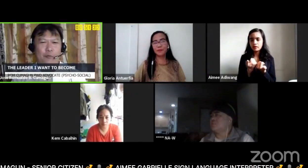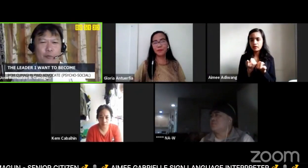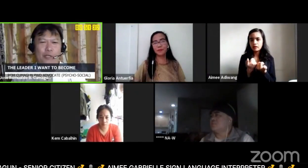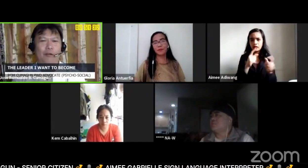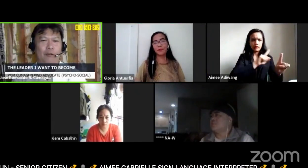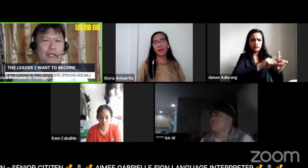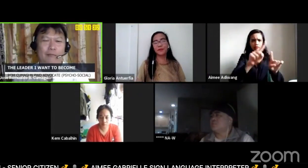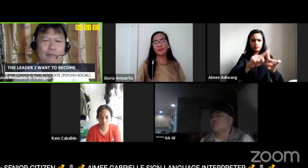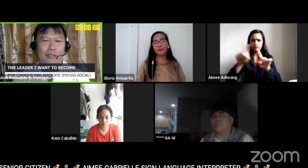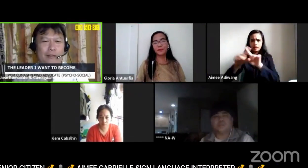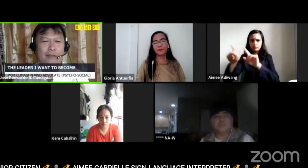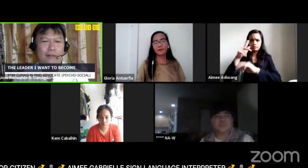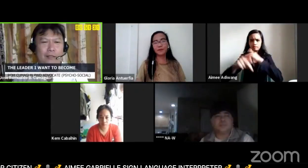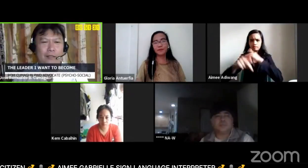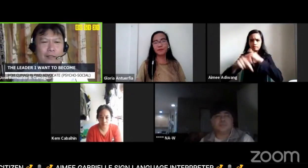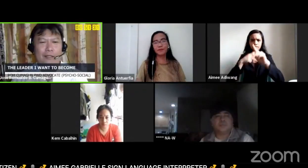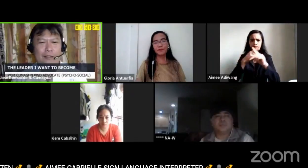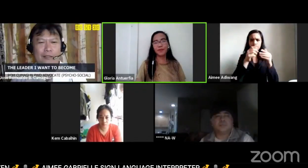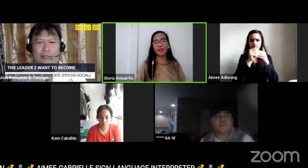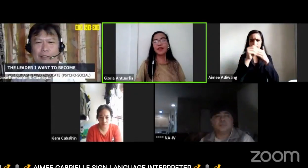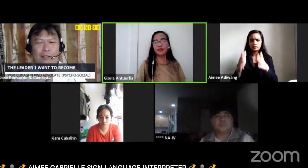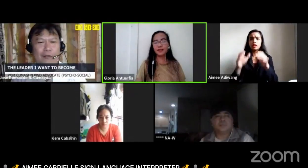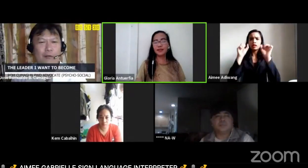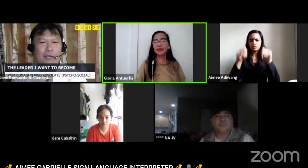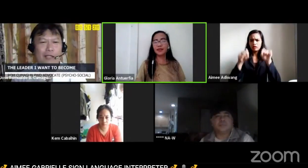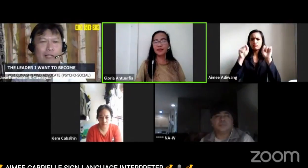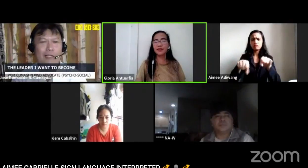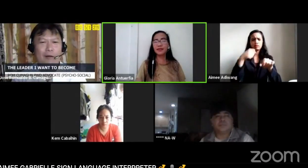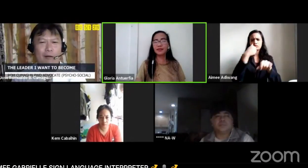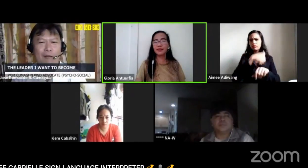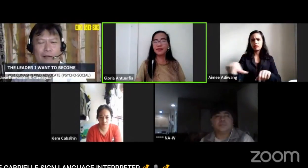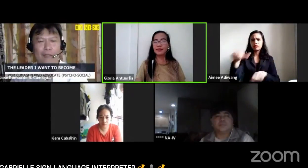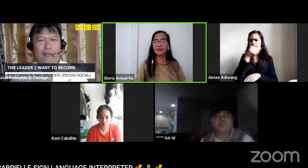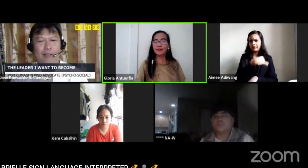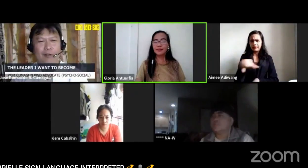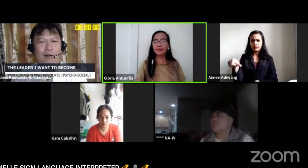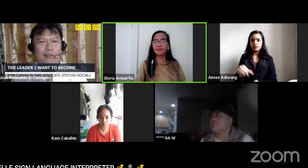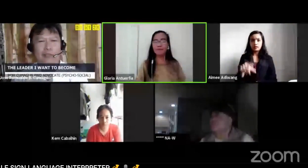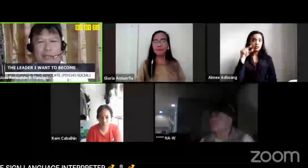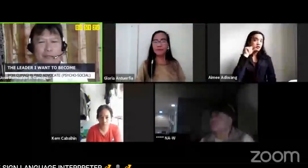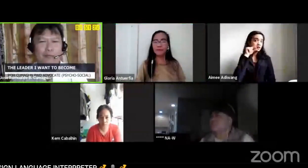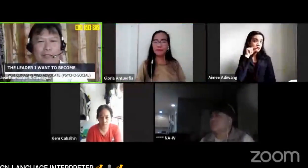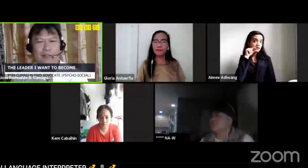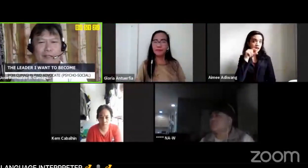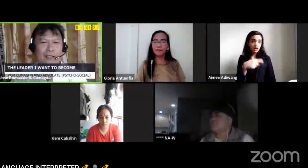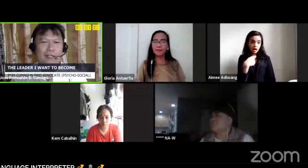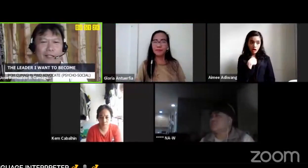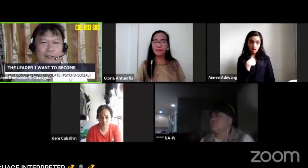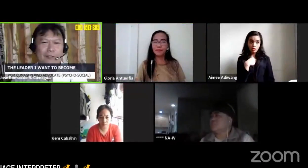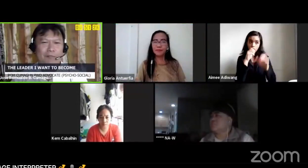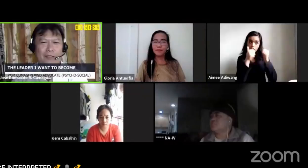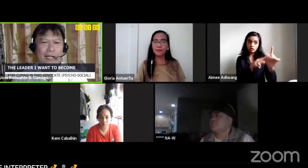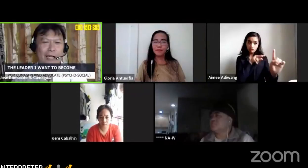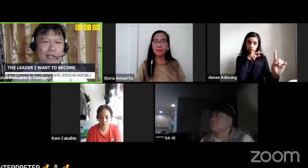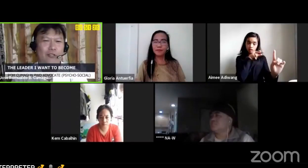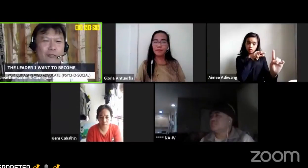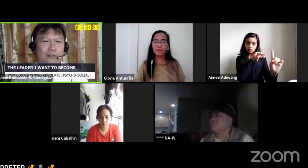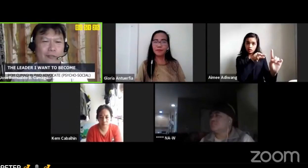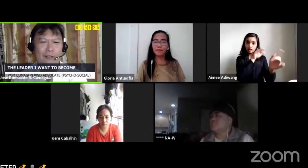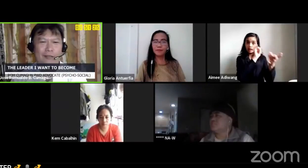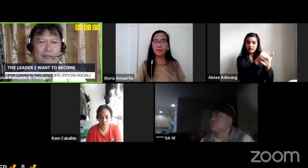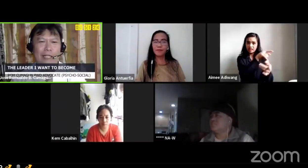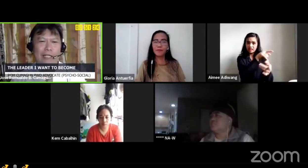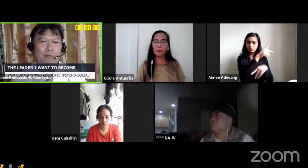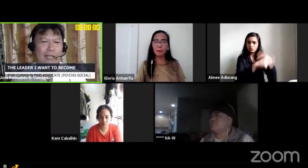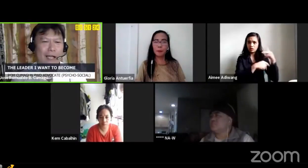leaders we can all become. We can see Yes, Glo the way I see Glo. Glo is the type of leader na ano,